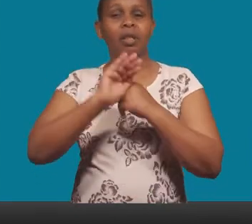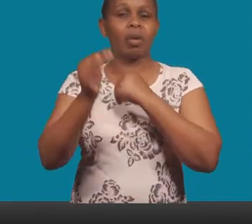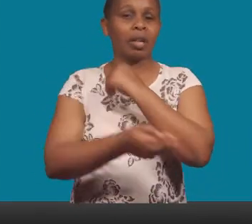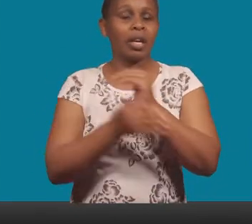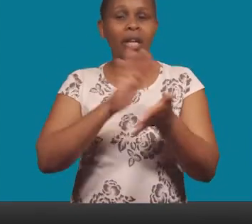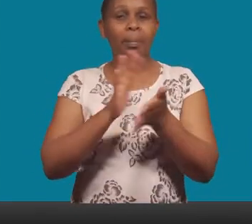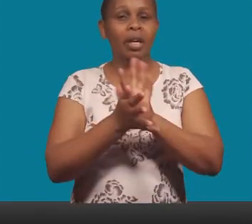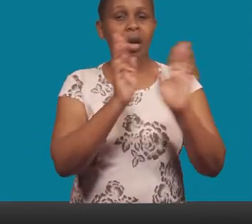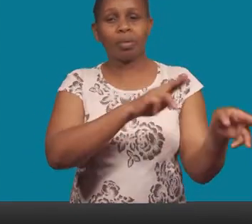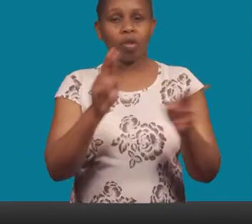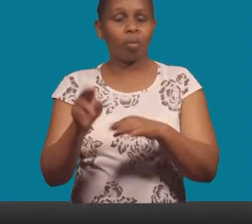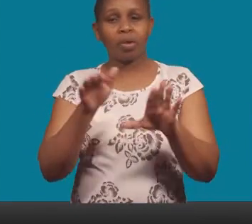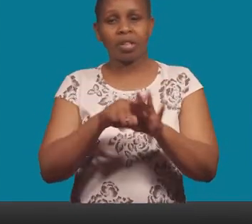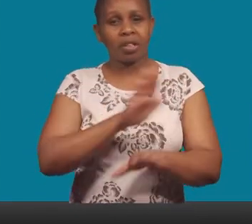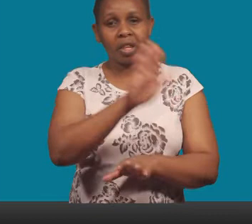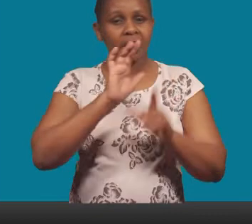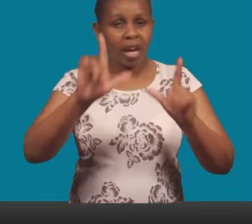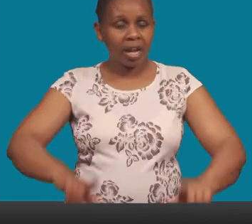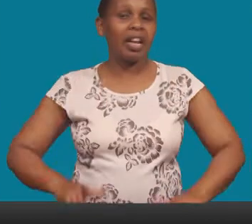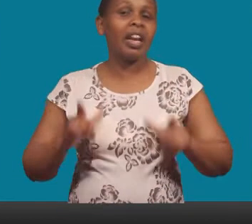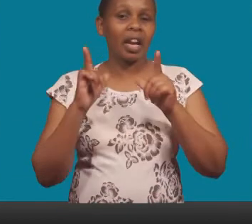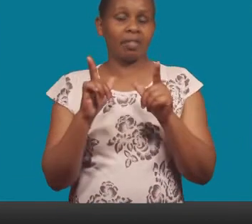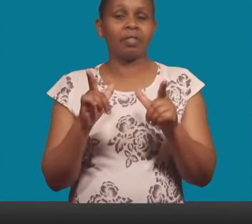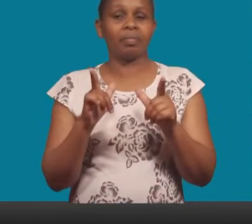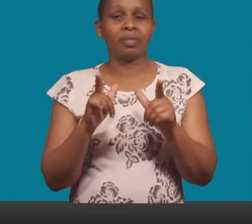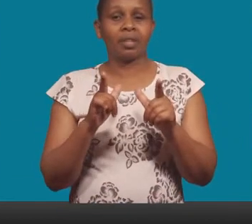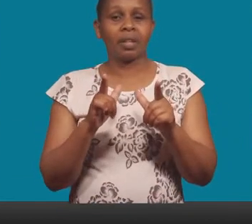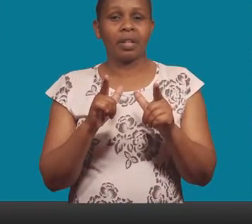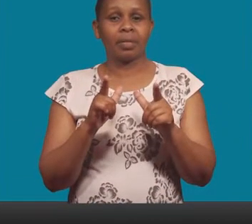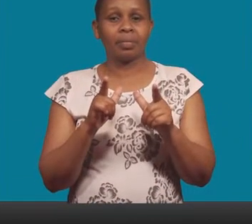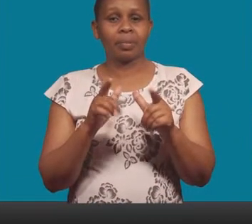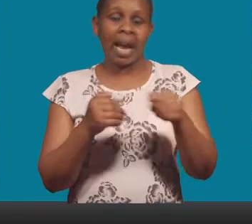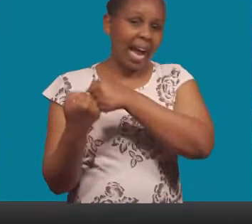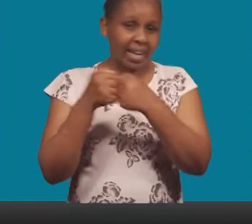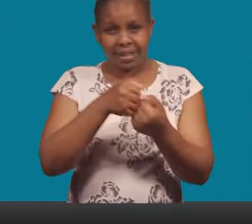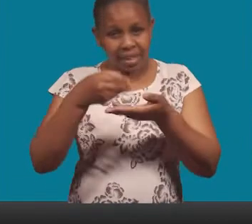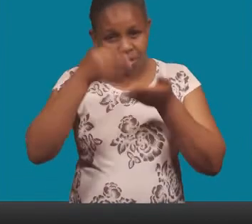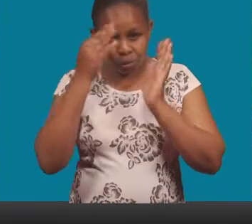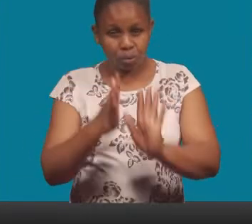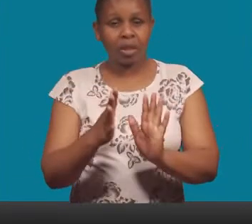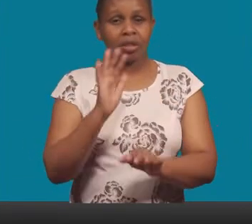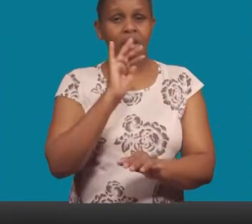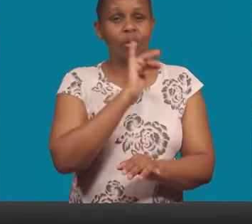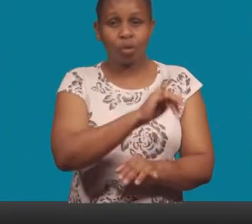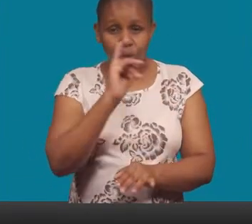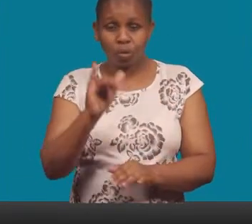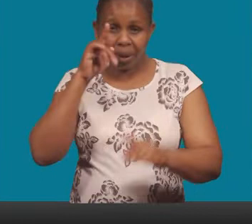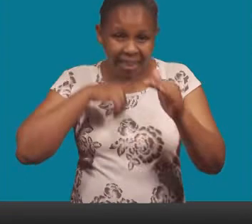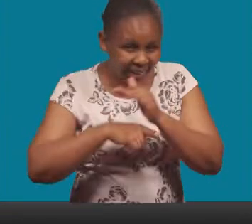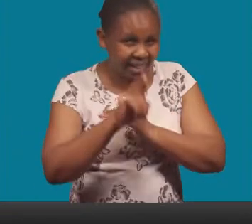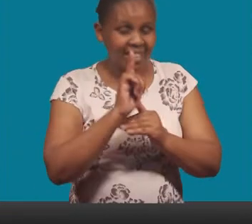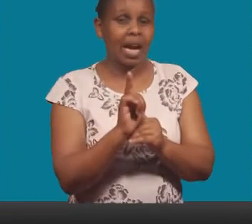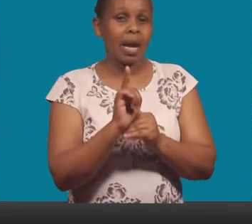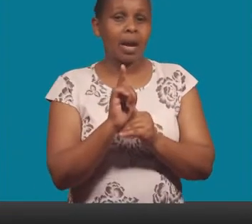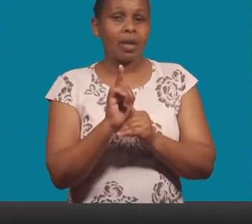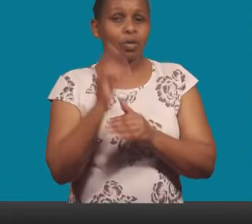kuwa mambo ya kawaida katika maisha yao. I want to challenge students who are joining university this September that when they